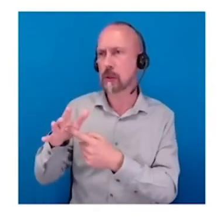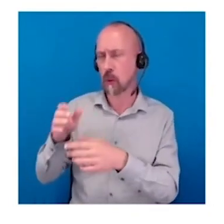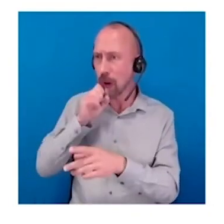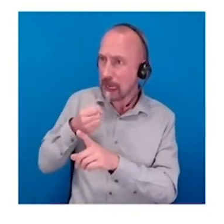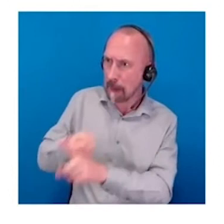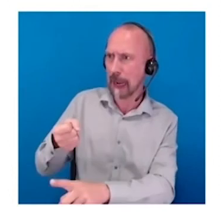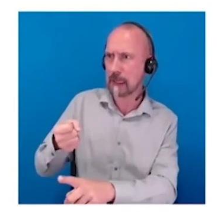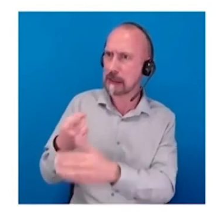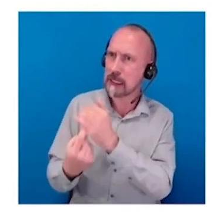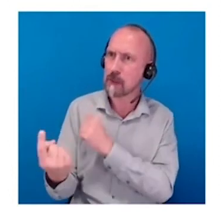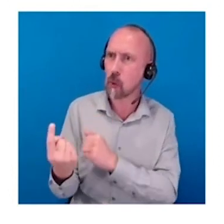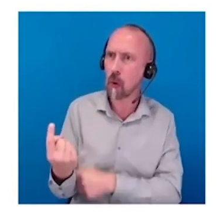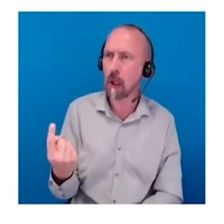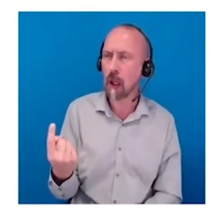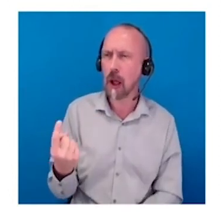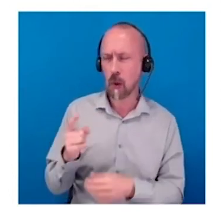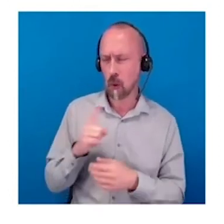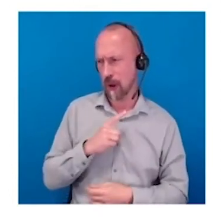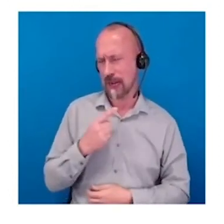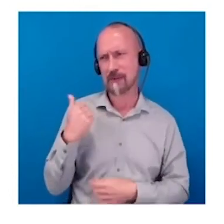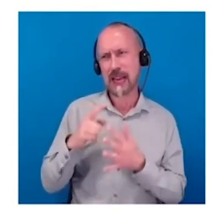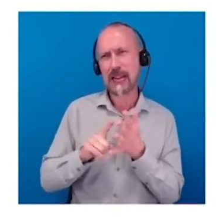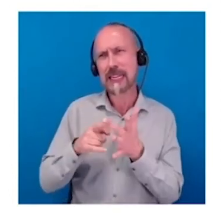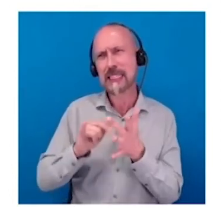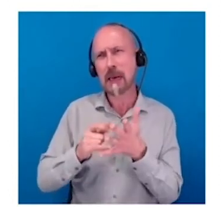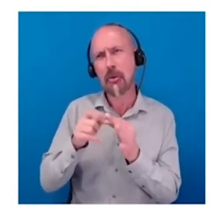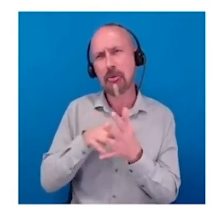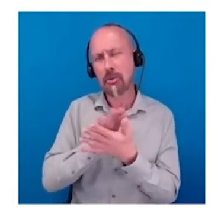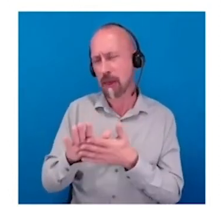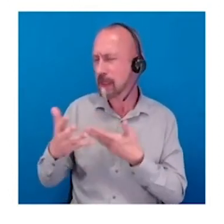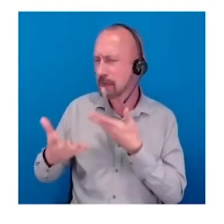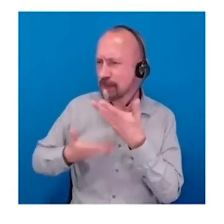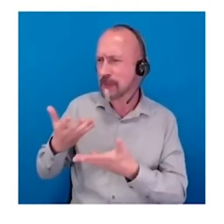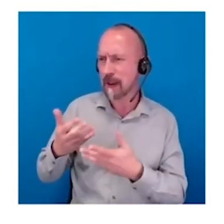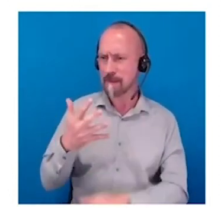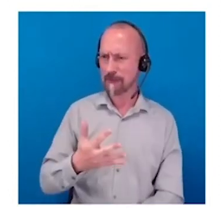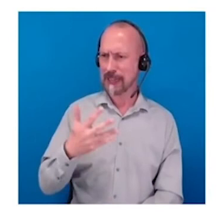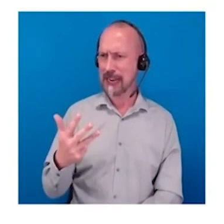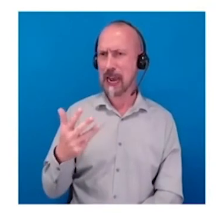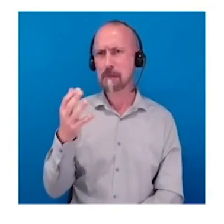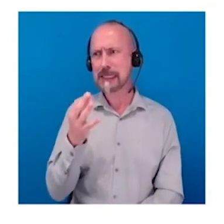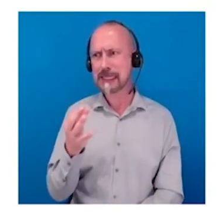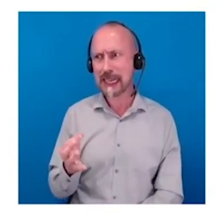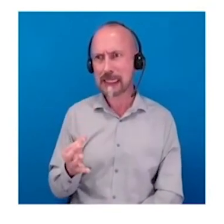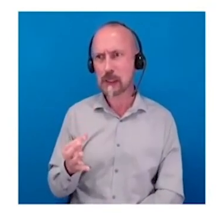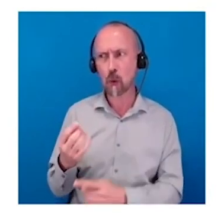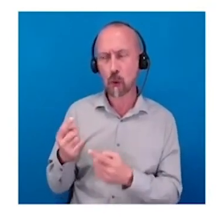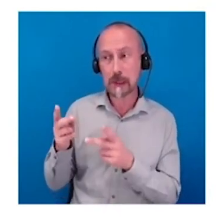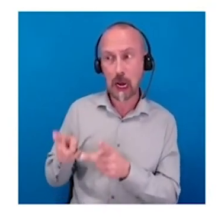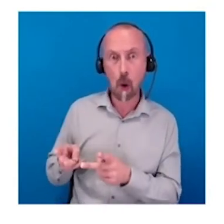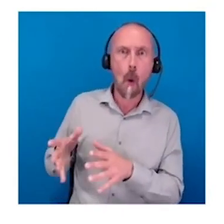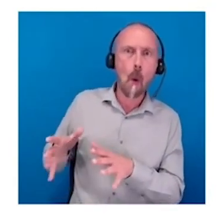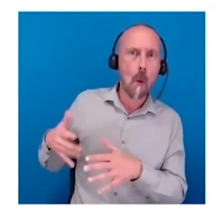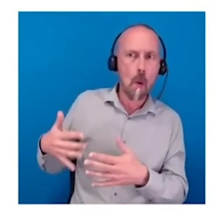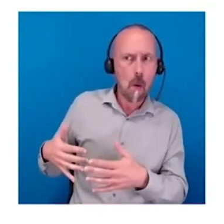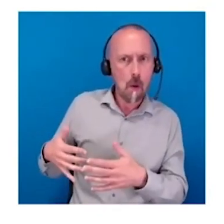We just heard quite a frightening number from Elizabeth about 59% of people who died in the first wave of COVID. These things maybe are coming